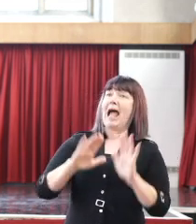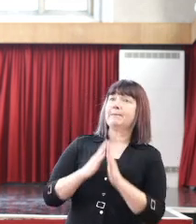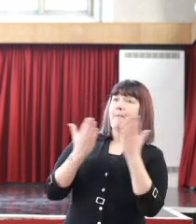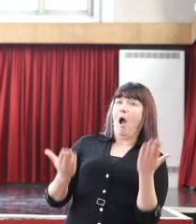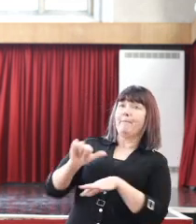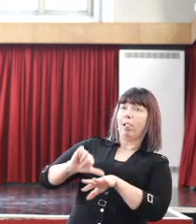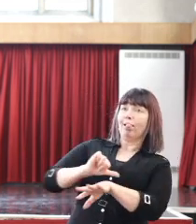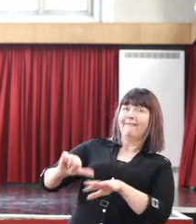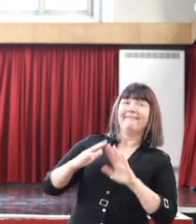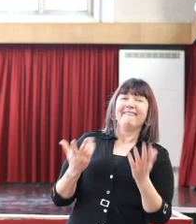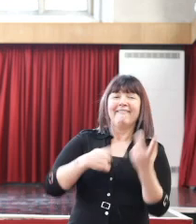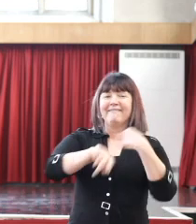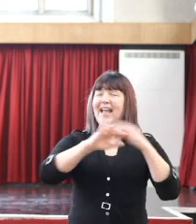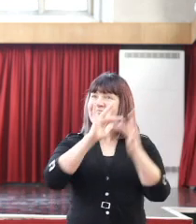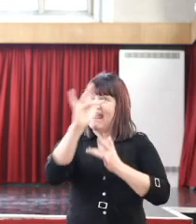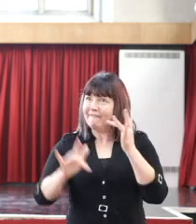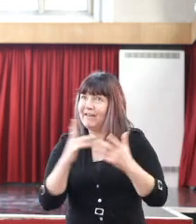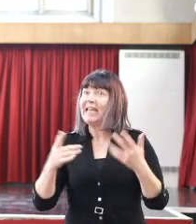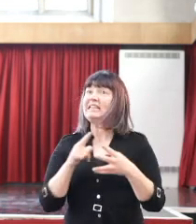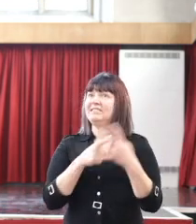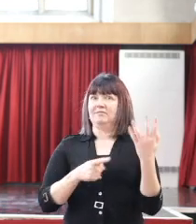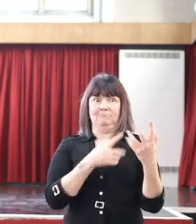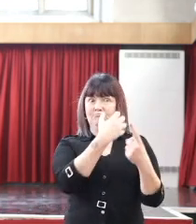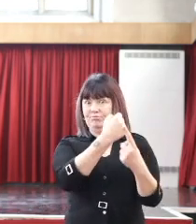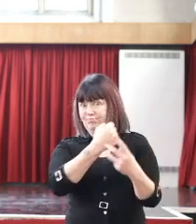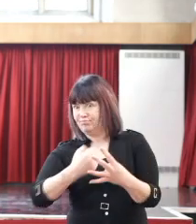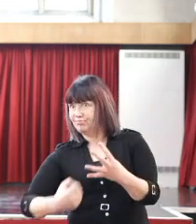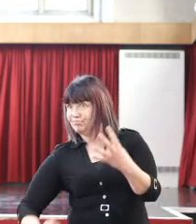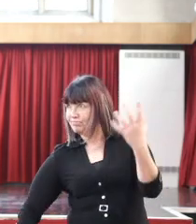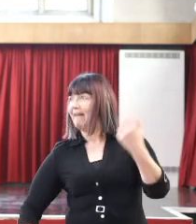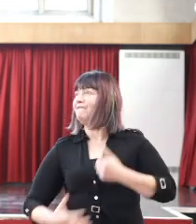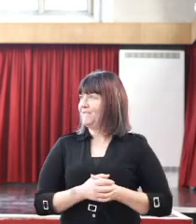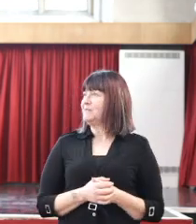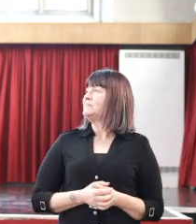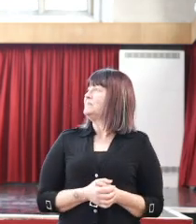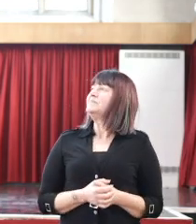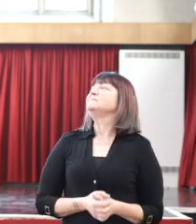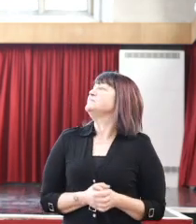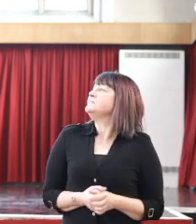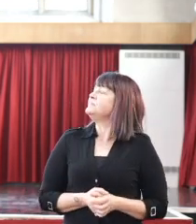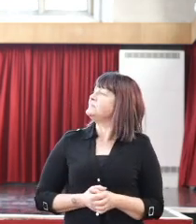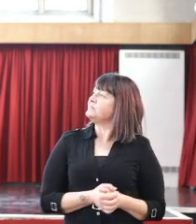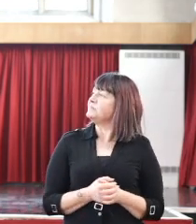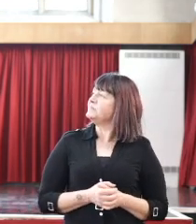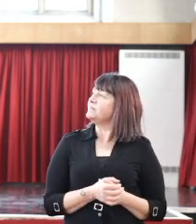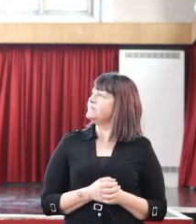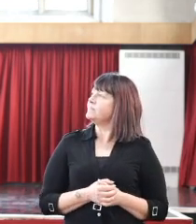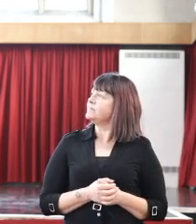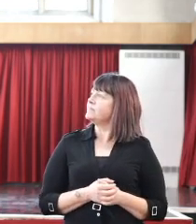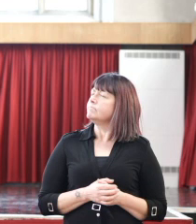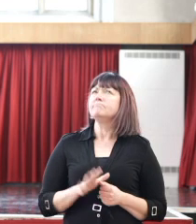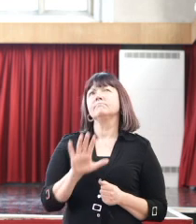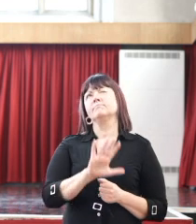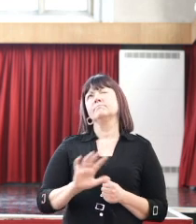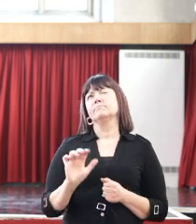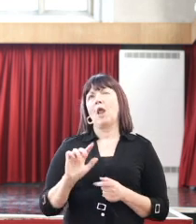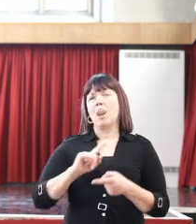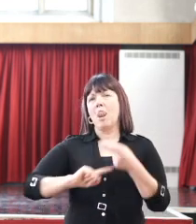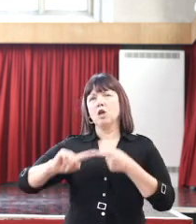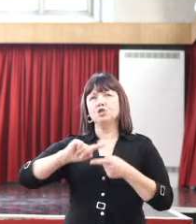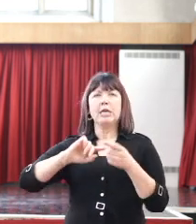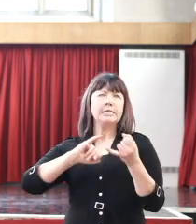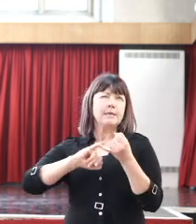well, which is clearly I'm their demographic for that one. I should say that in September, October, November last year,